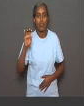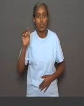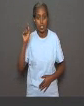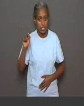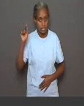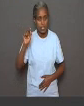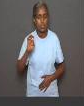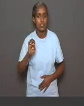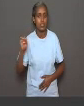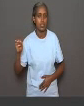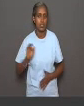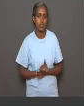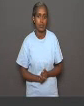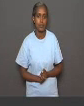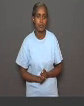degrees east.